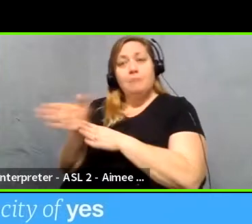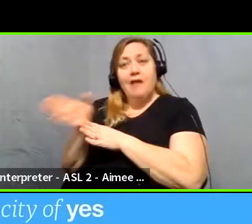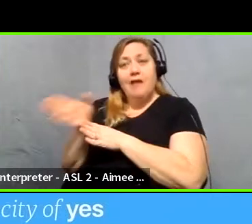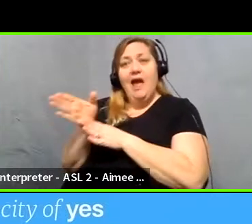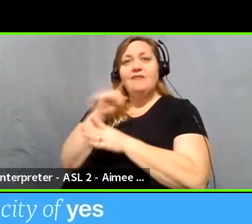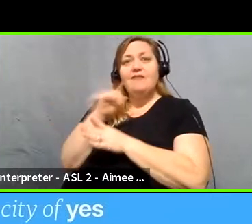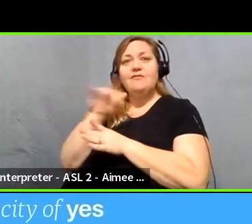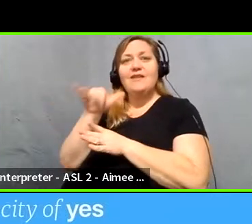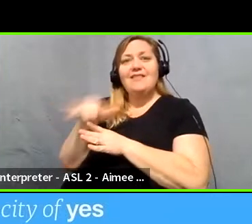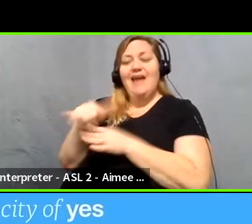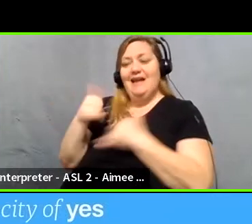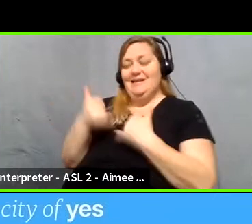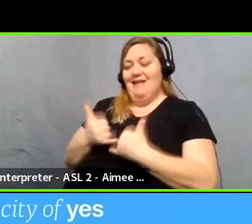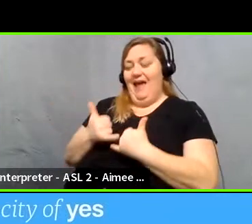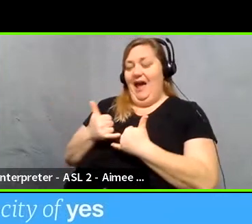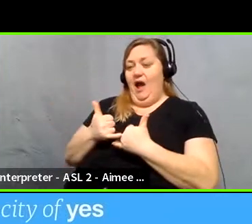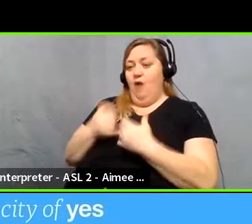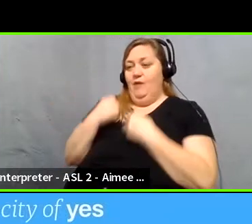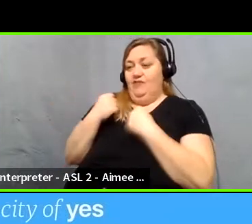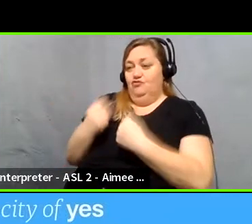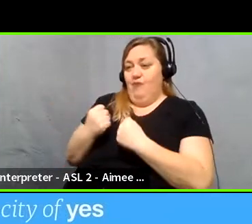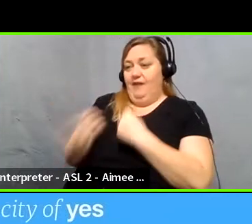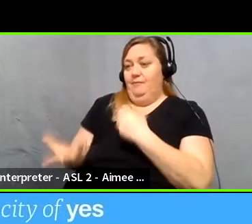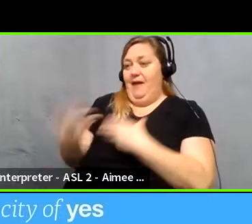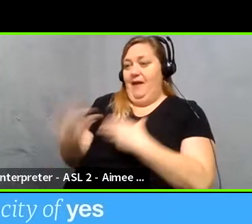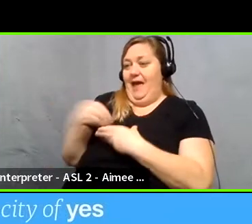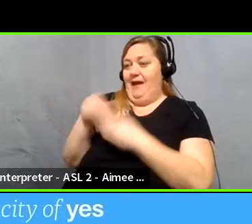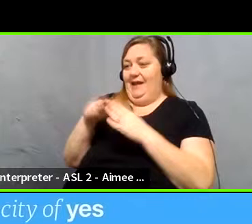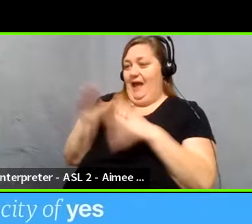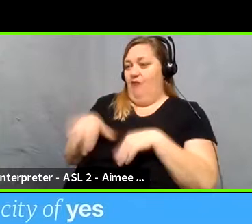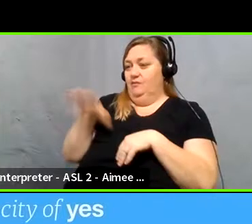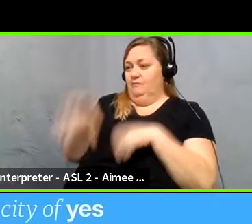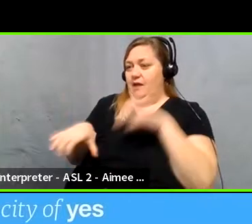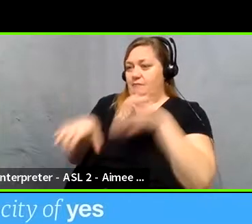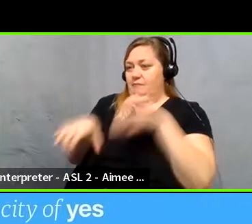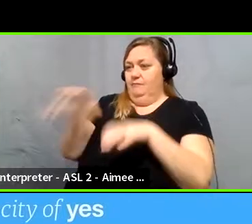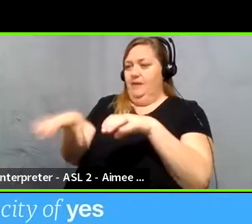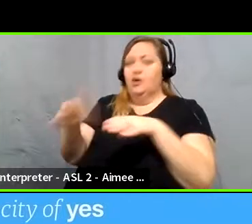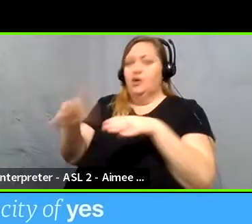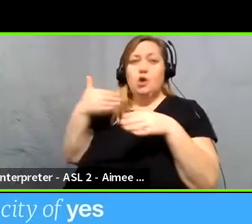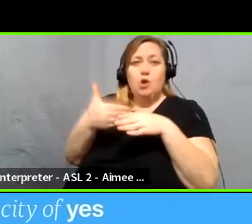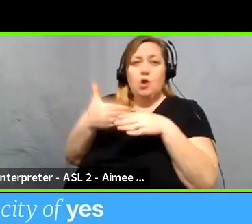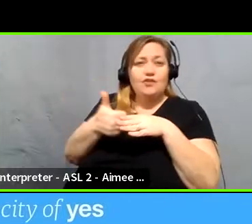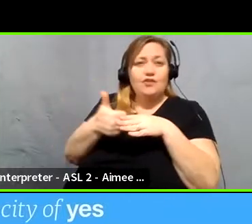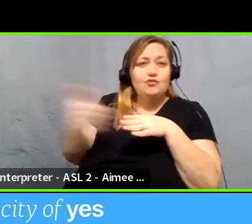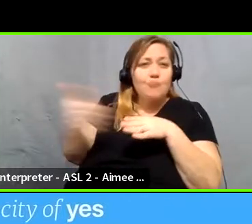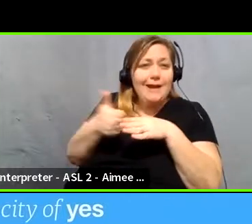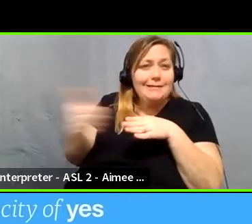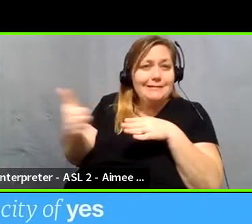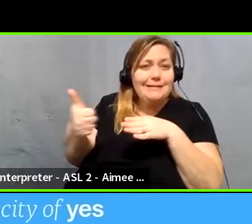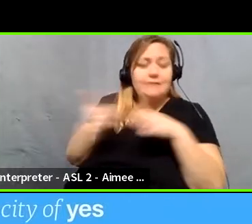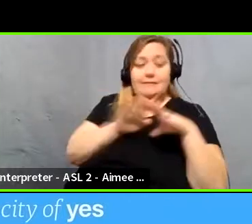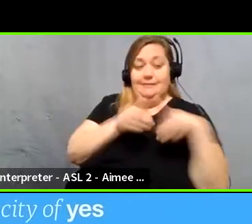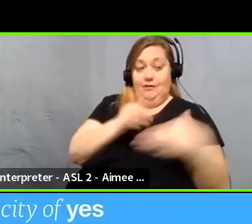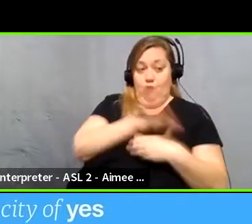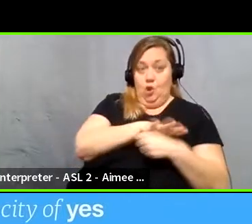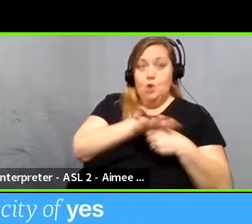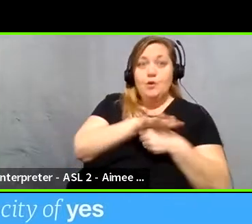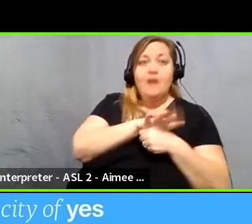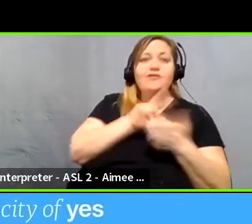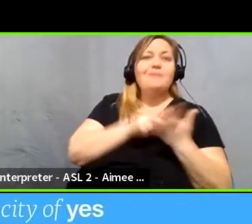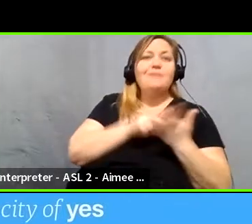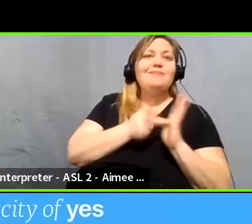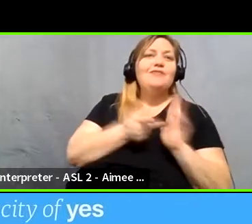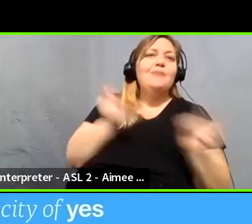on some of our existing infrastructure strengths by adding housing, you know, in places that are close to transit and central locations means that we can hopefully help to